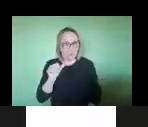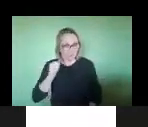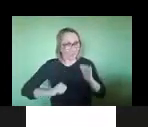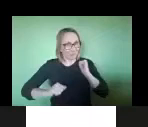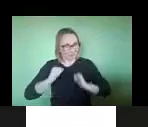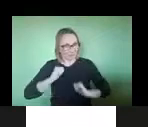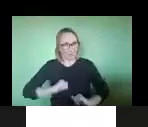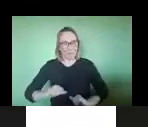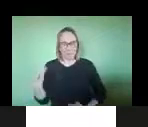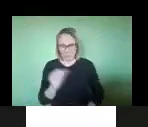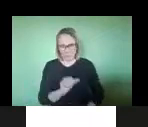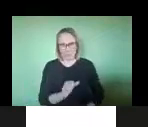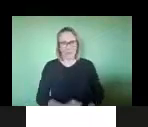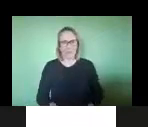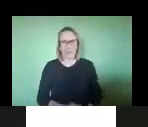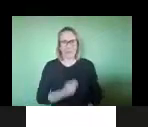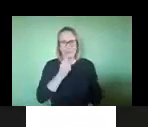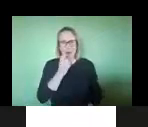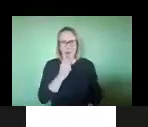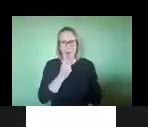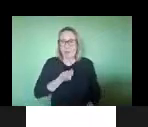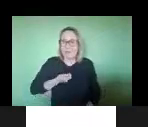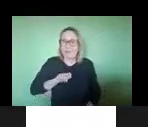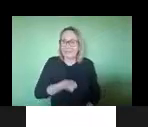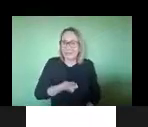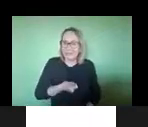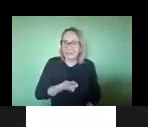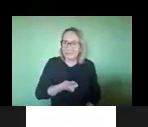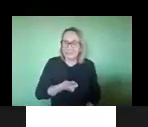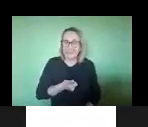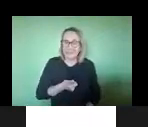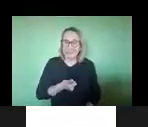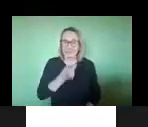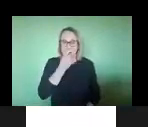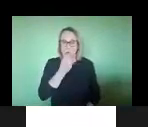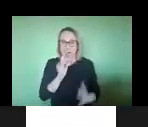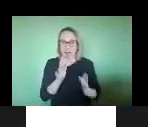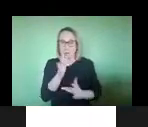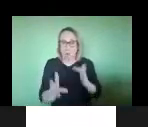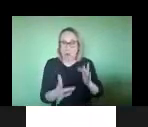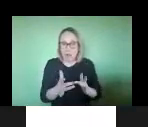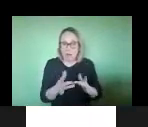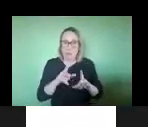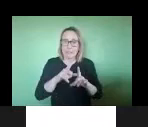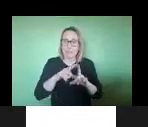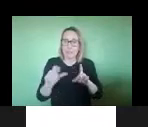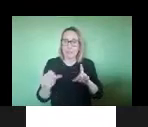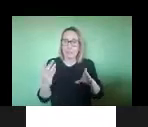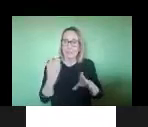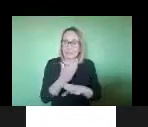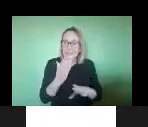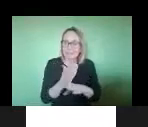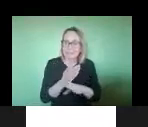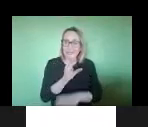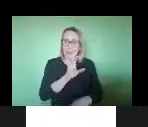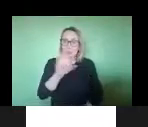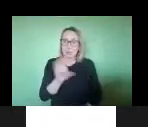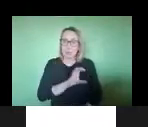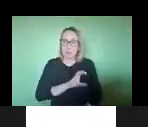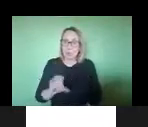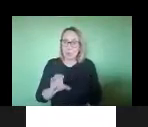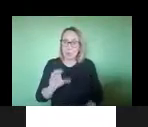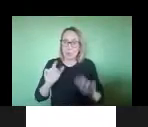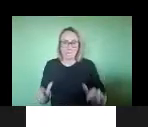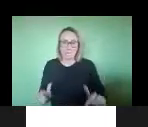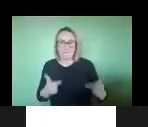be, because you'll be able to use your text messages, and we'll get you online on our digital activities, so you can use Zoom and video calls and